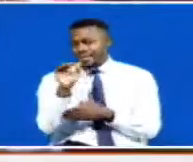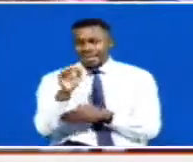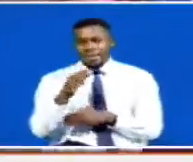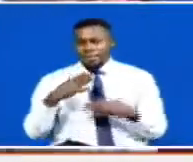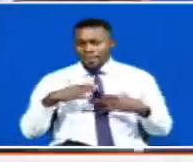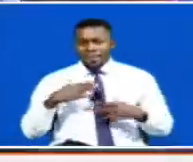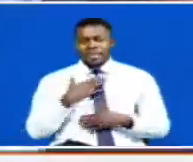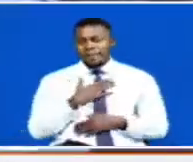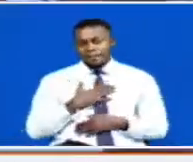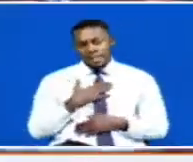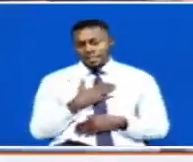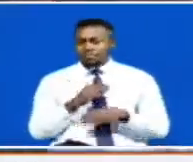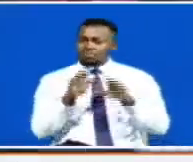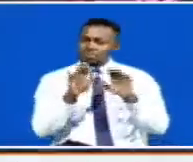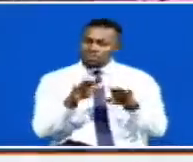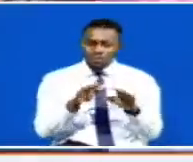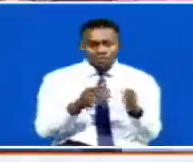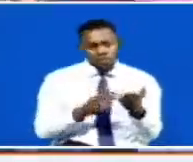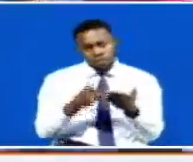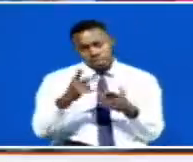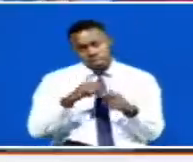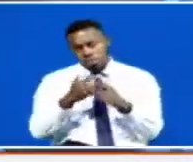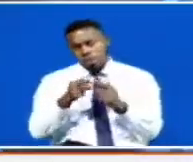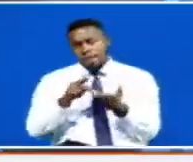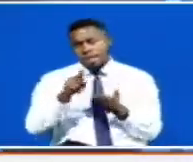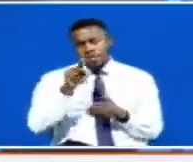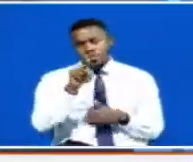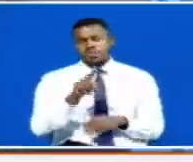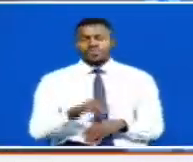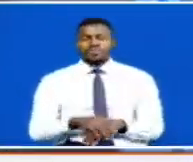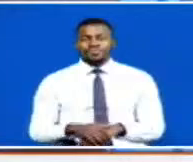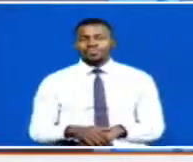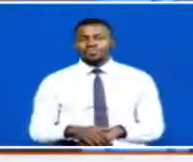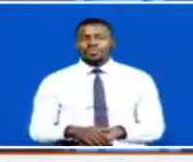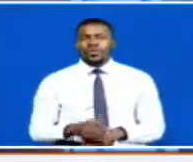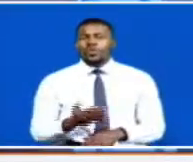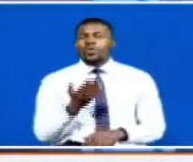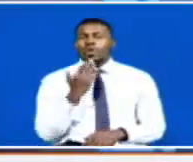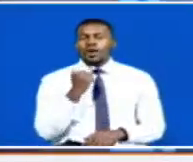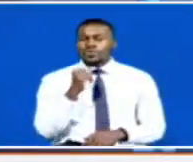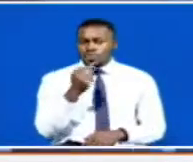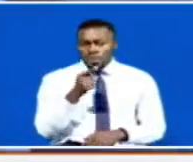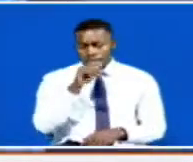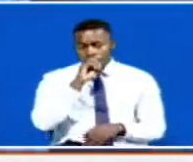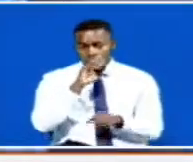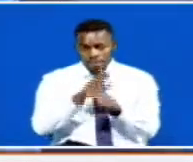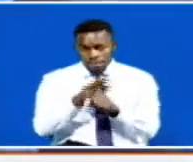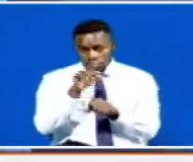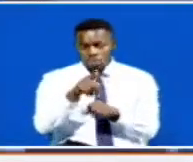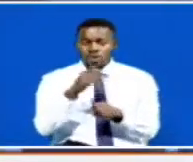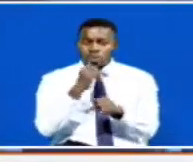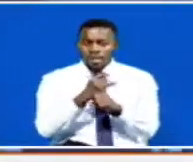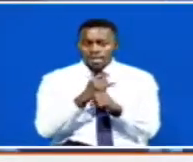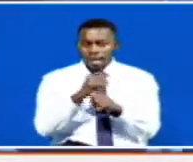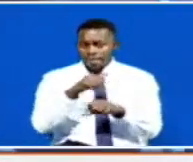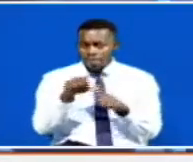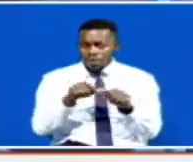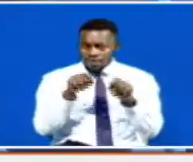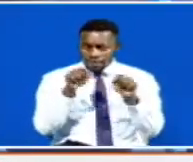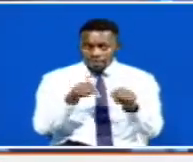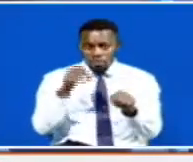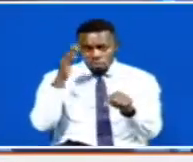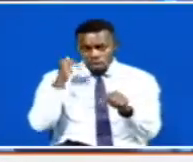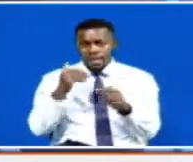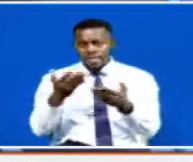room for addressing their grievances fell on deaf ears. We want to assure you that we want to work on it, because Babu, we have received